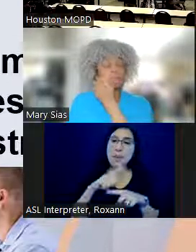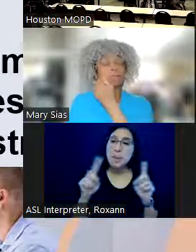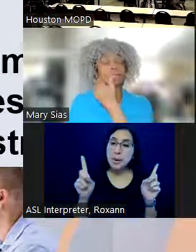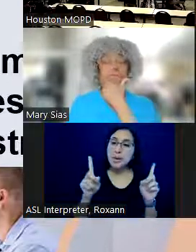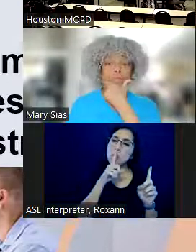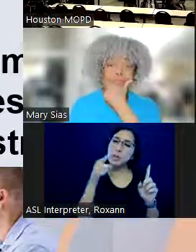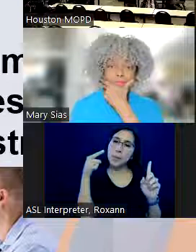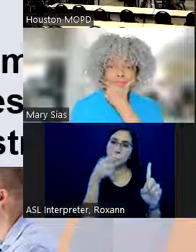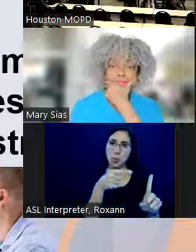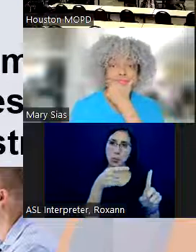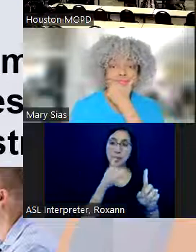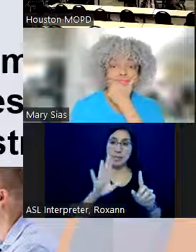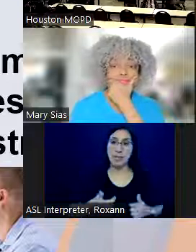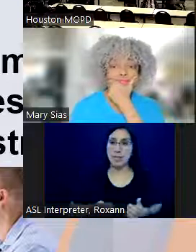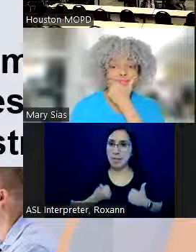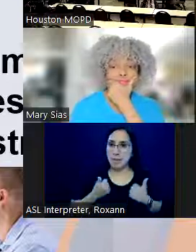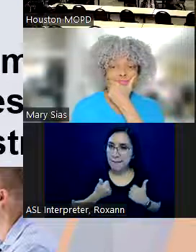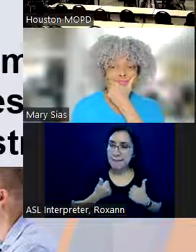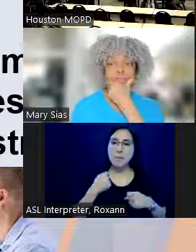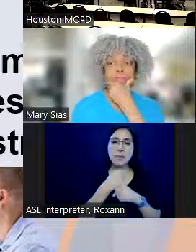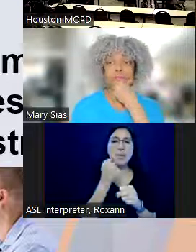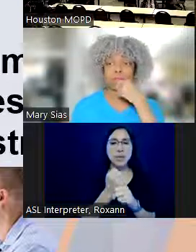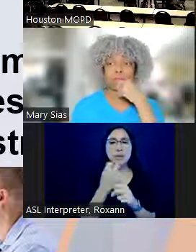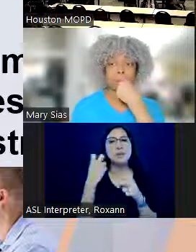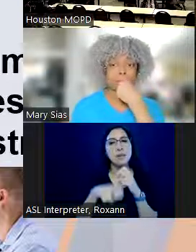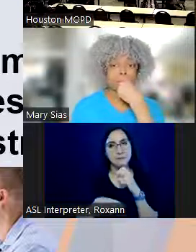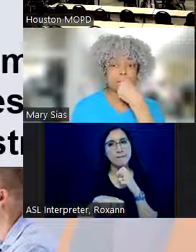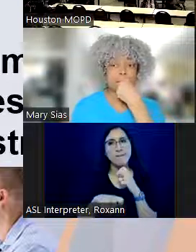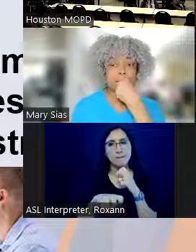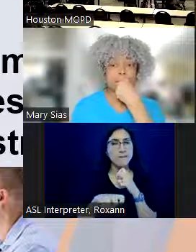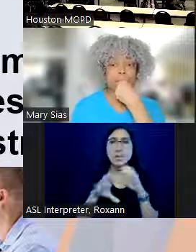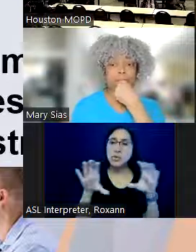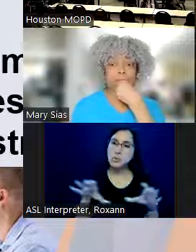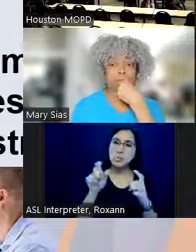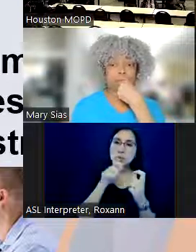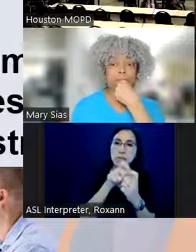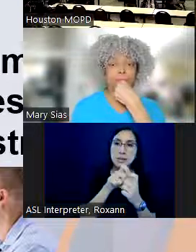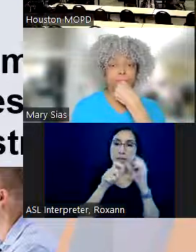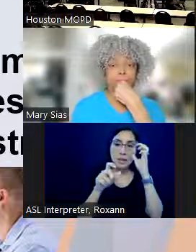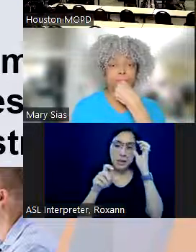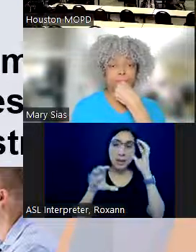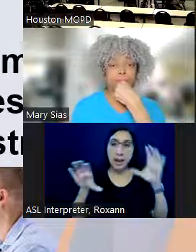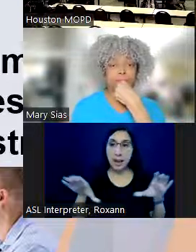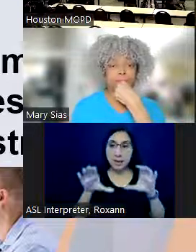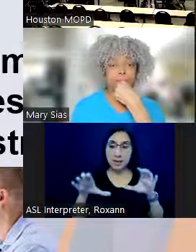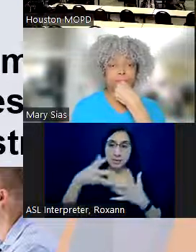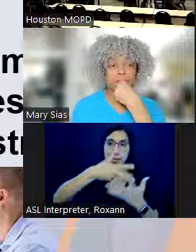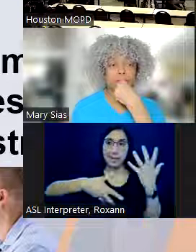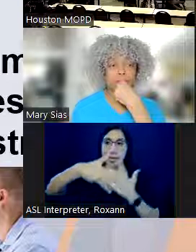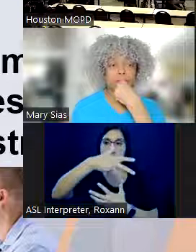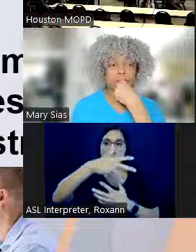difficult for the person with the condition to do certain activities and interact in the world around them.